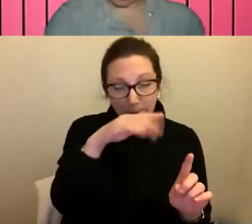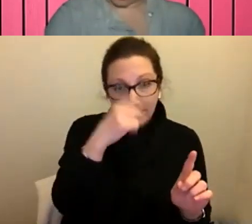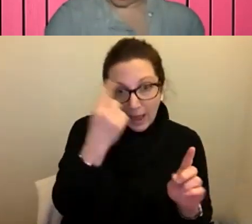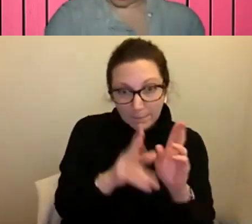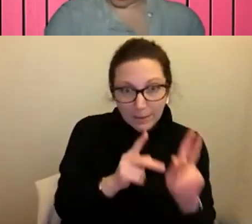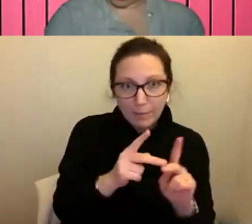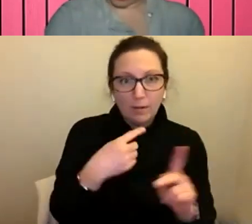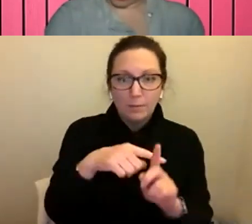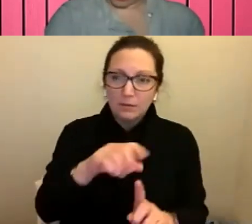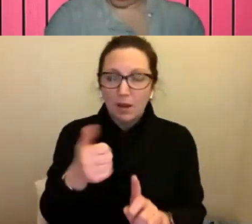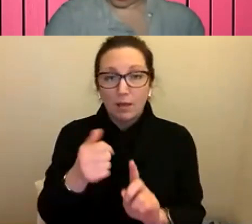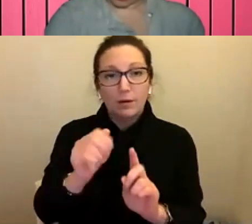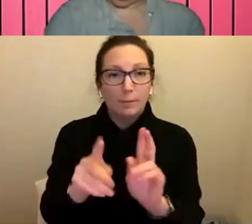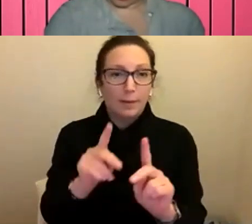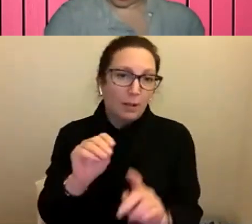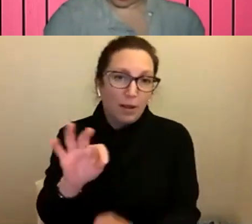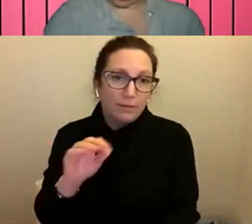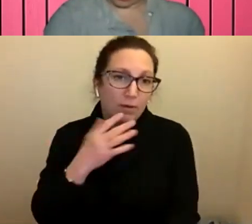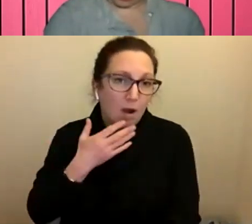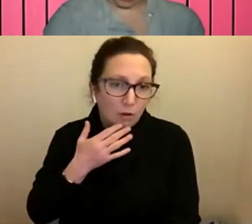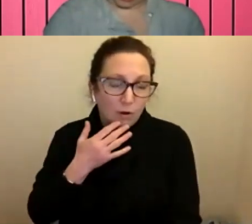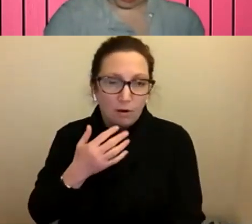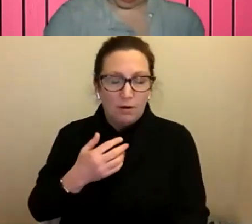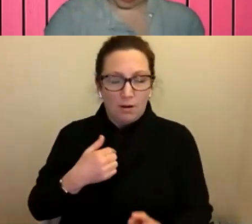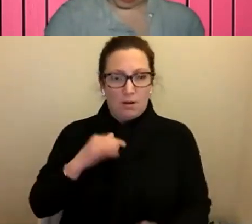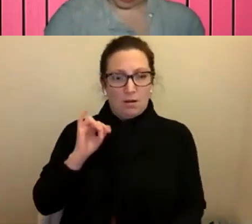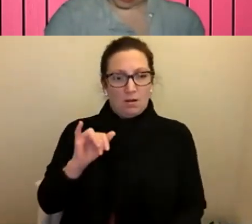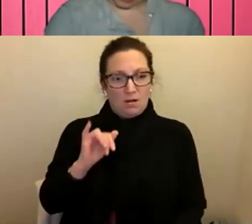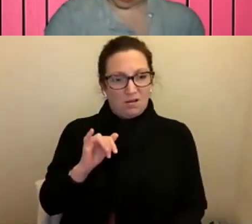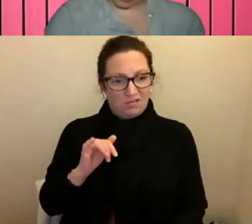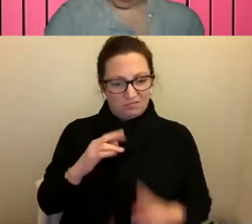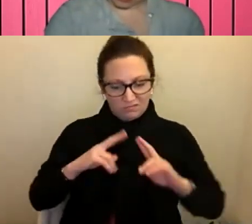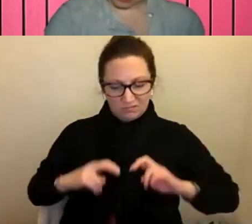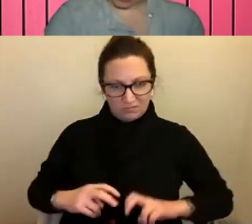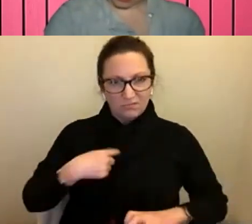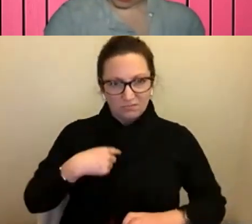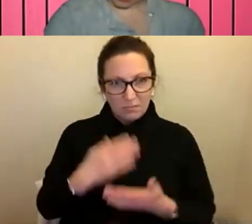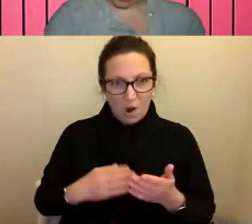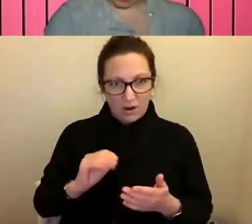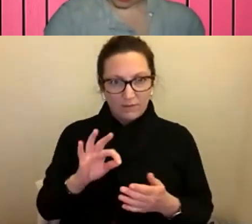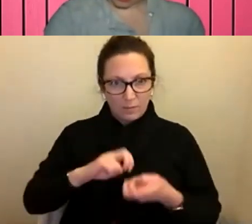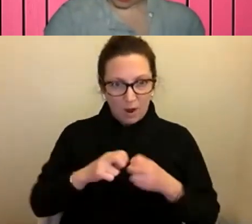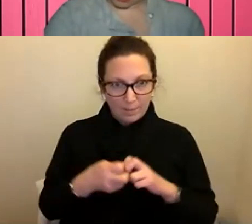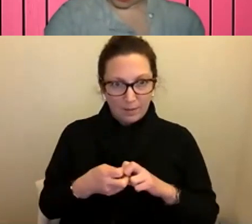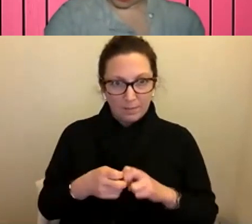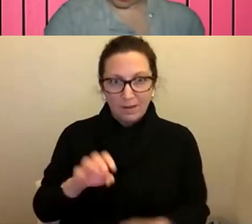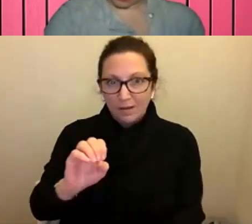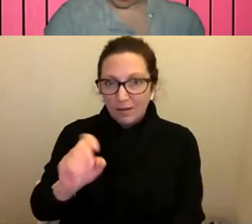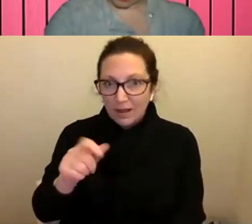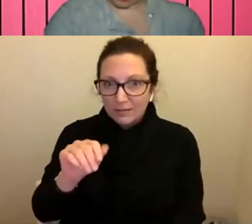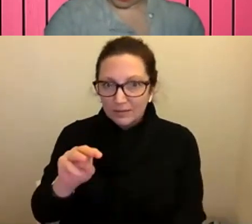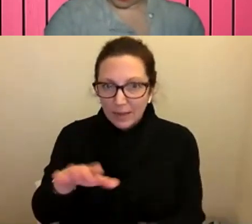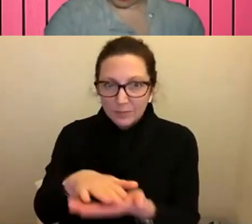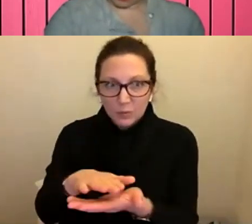other groups of color. And I feel like I'm such a part of the problem, and the exam schools are such a big part of the